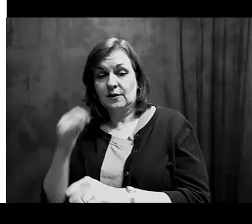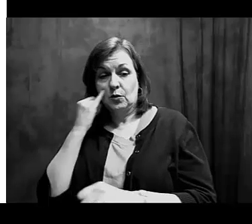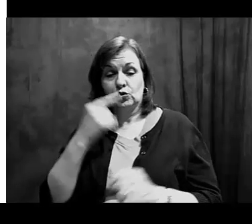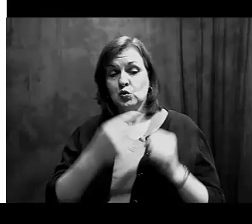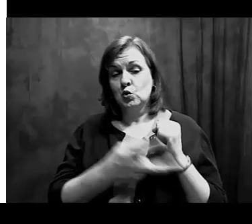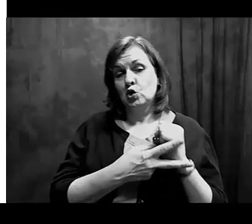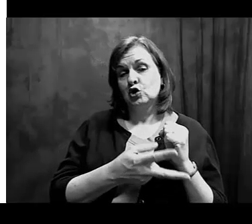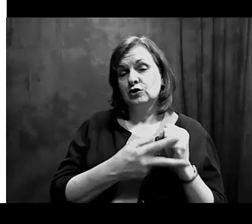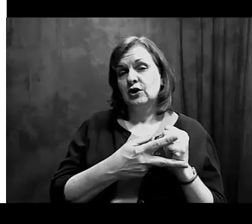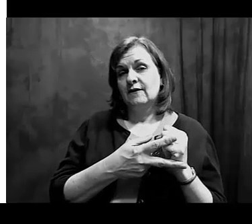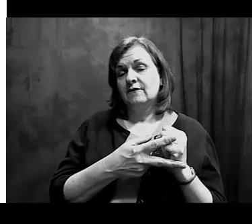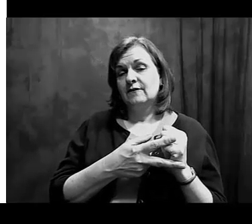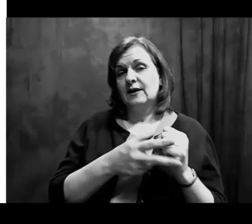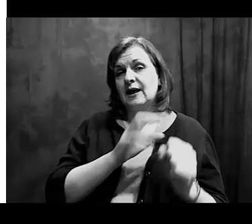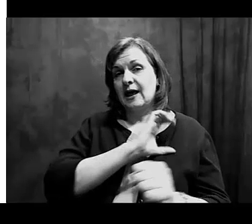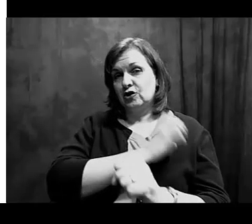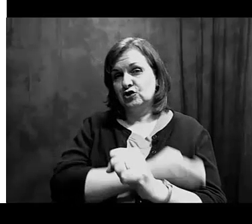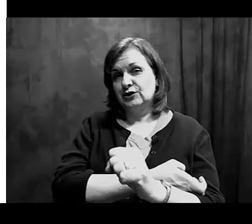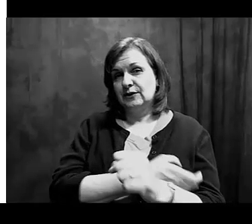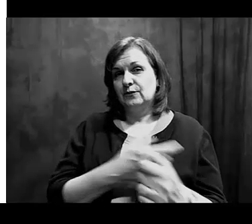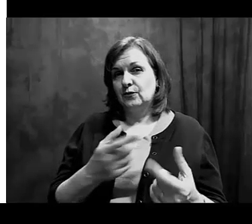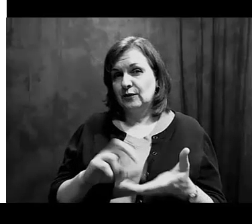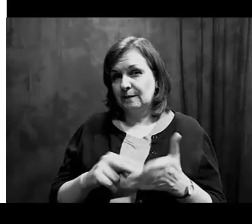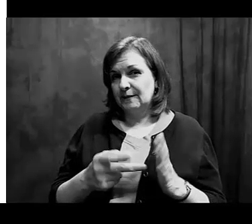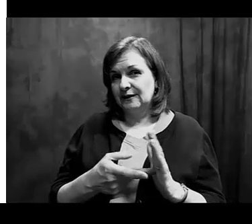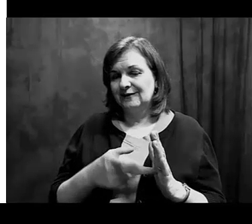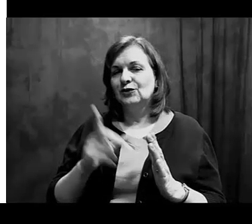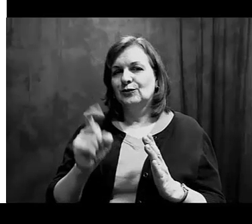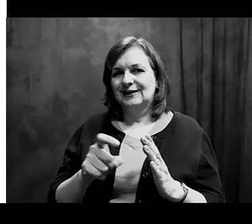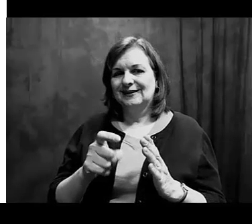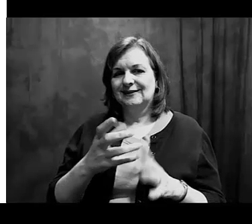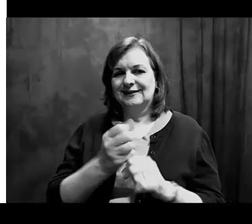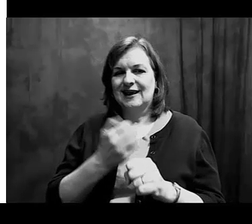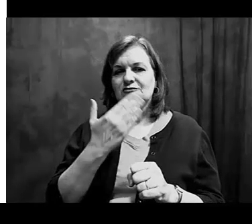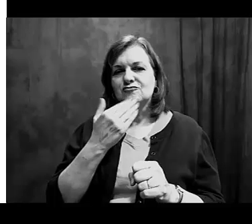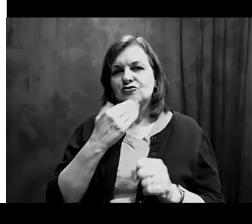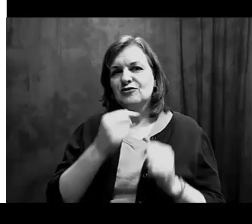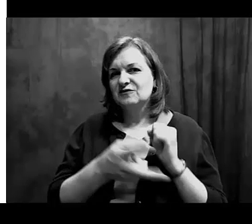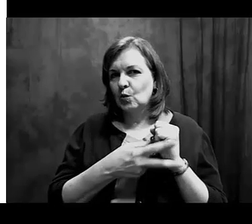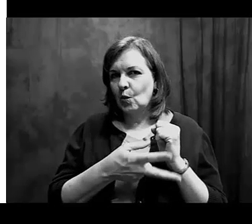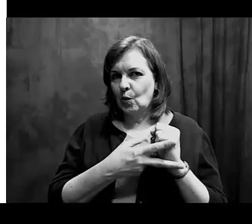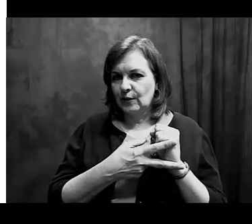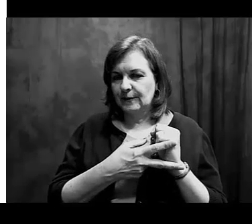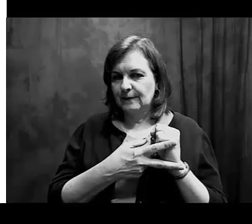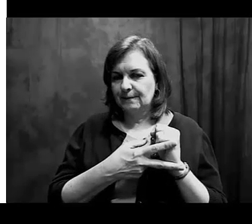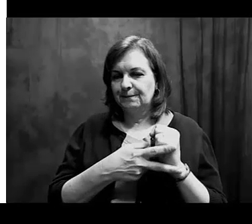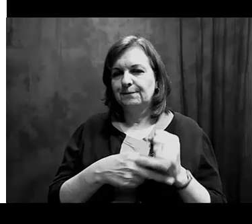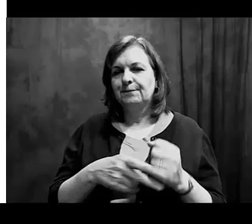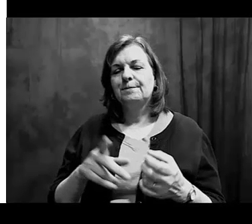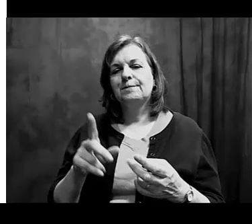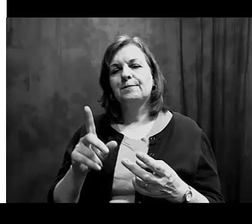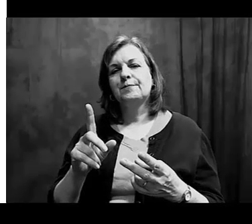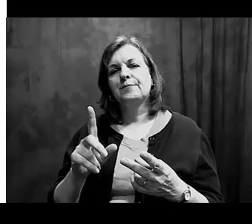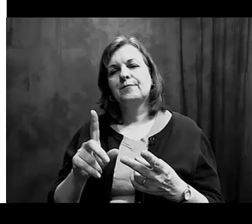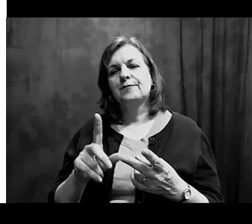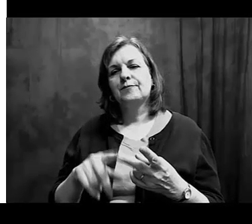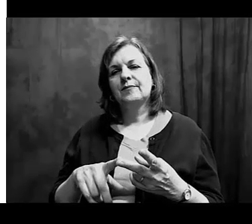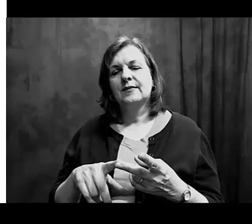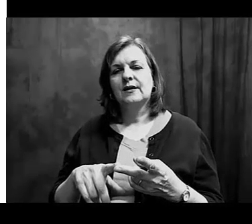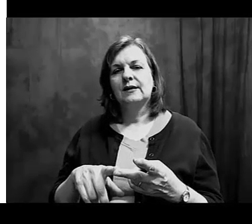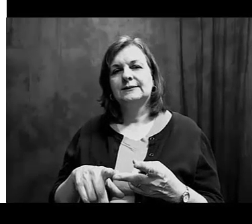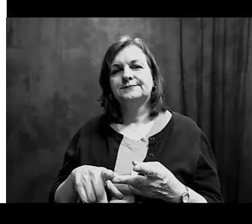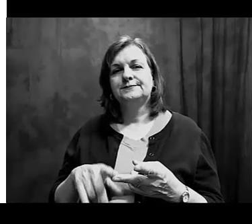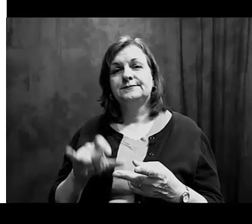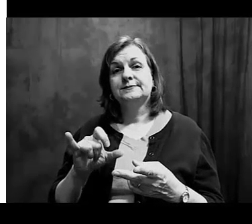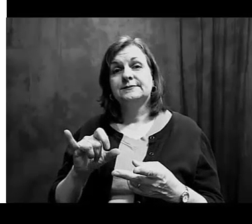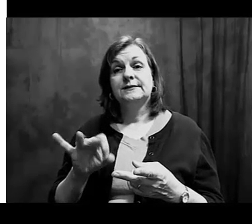And both of those will actually tie into your enteric or your digestive system. Because if you need